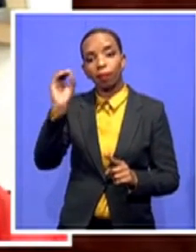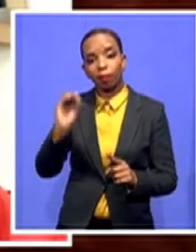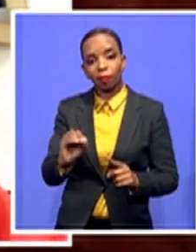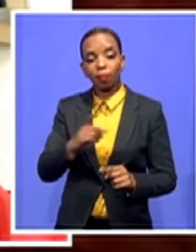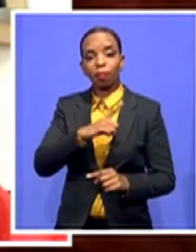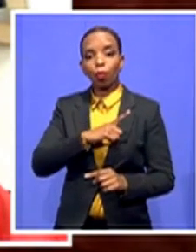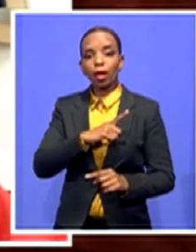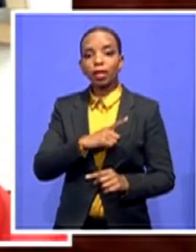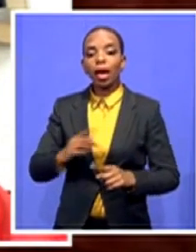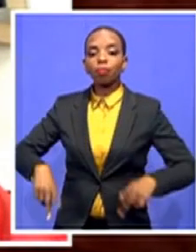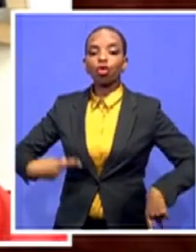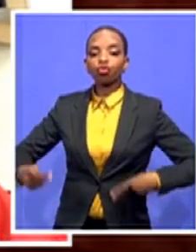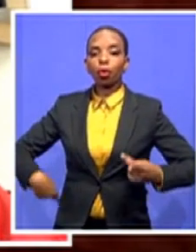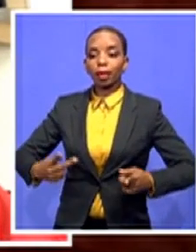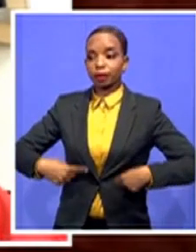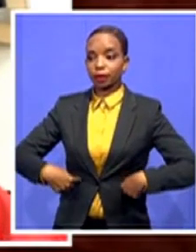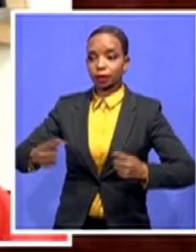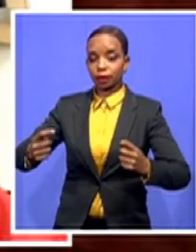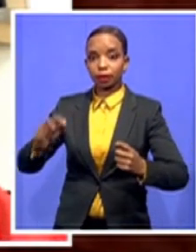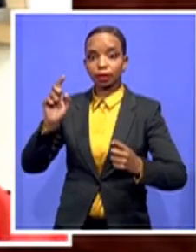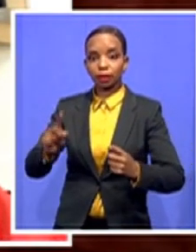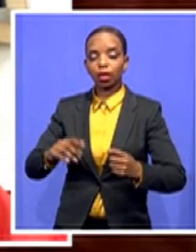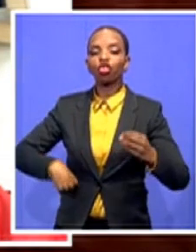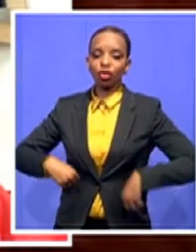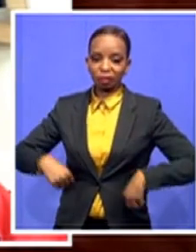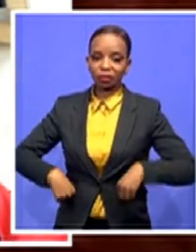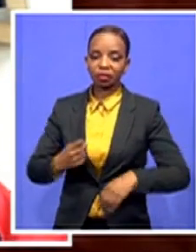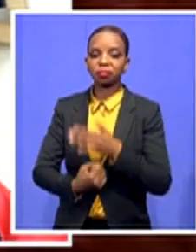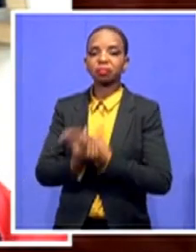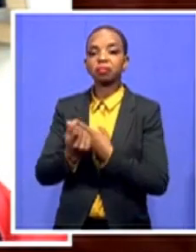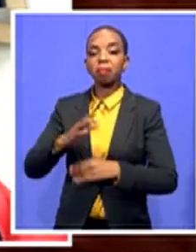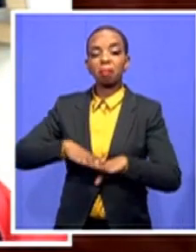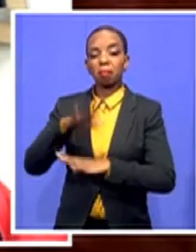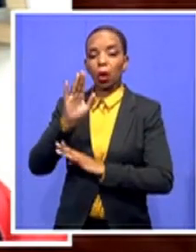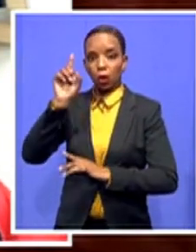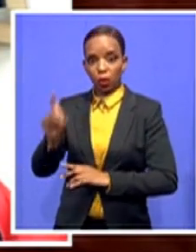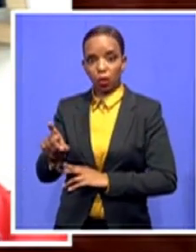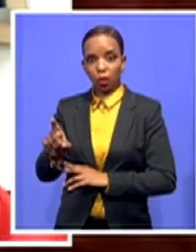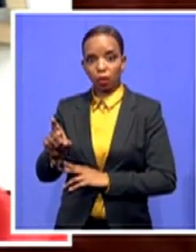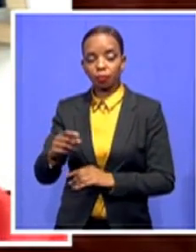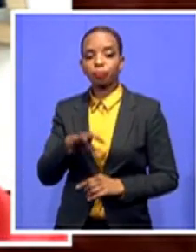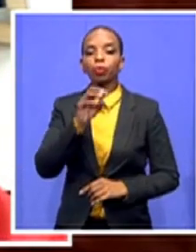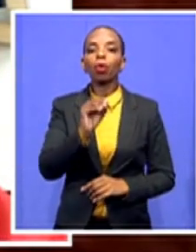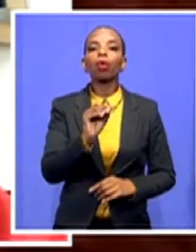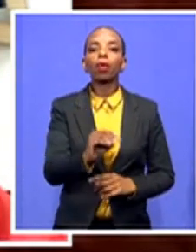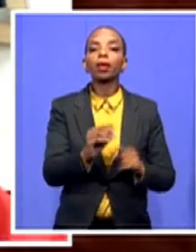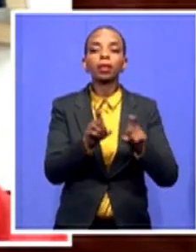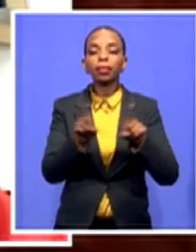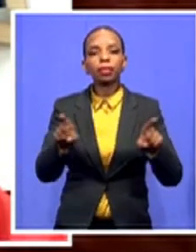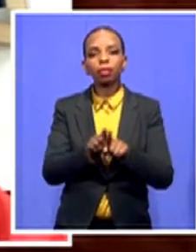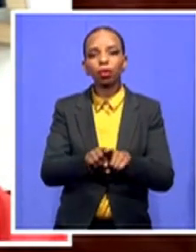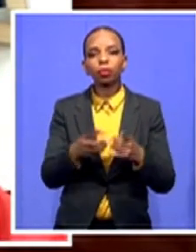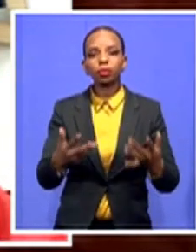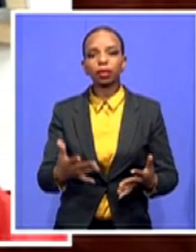we expect that will arise from today. There are no actions that we